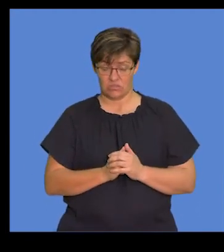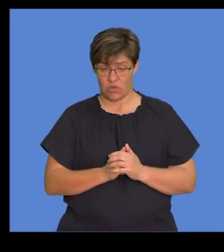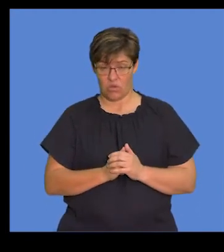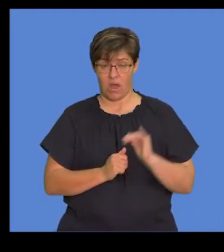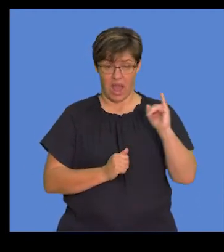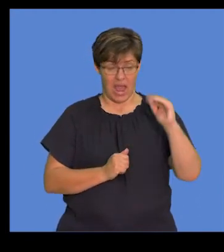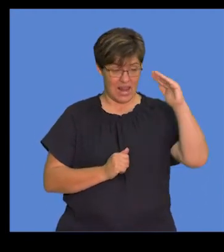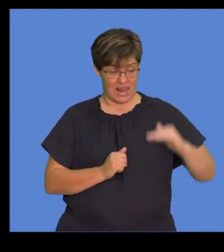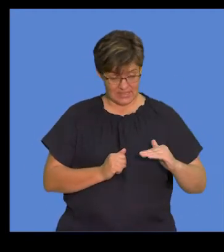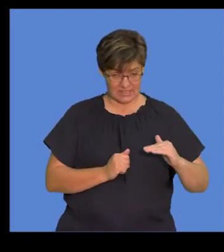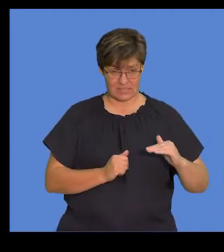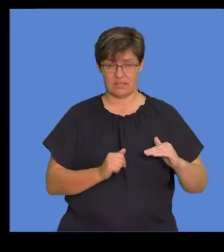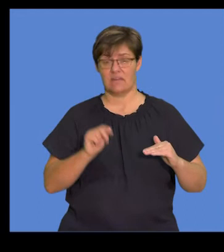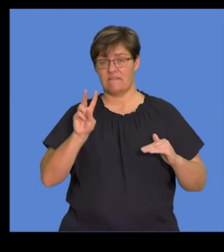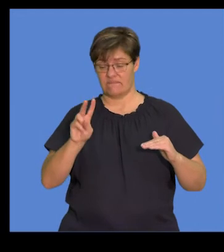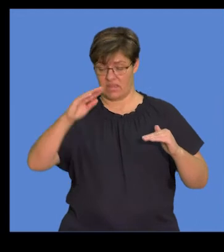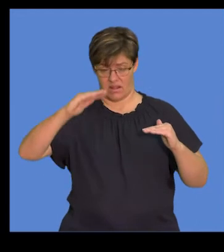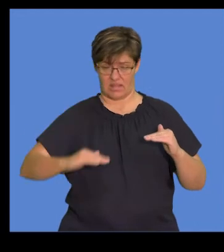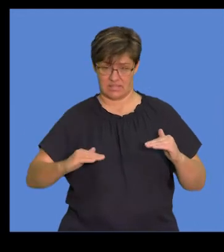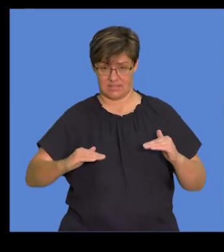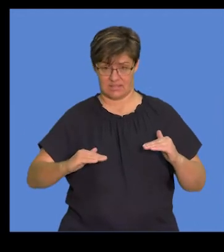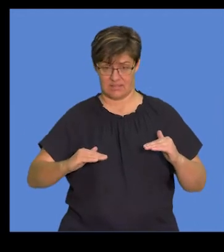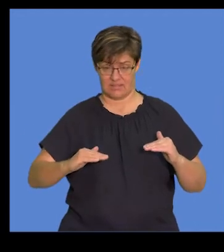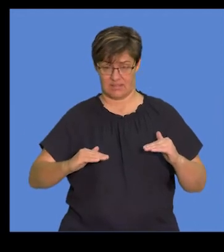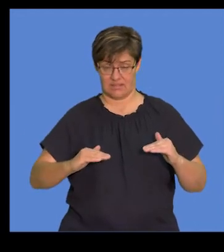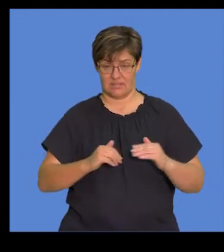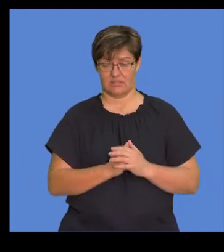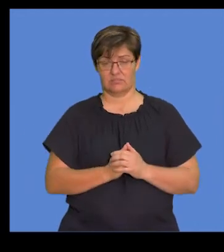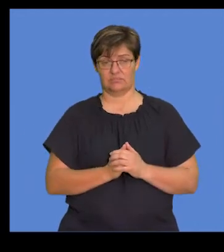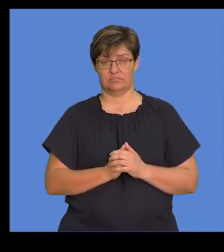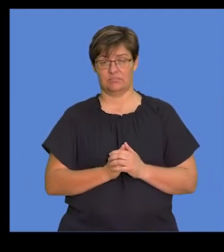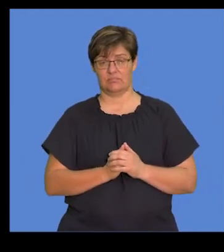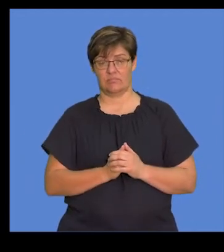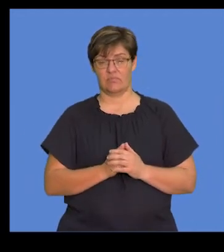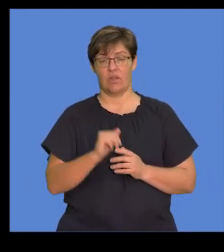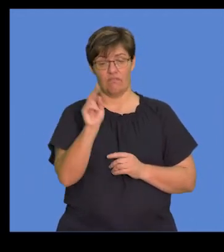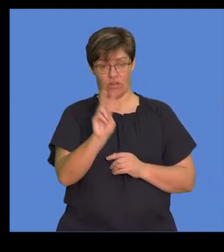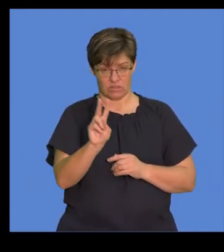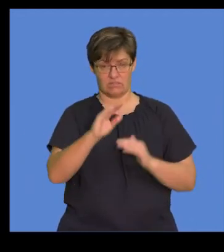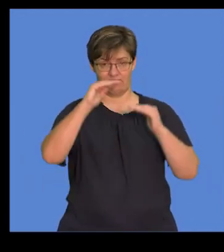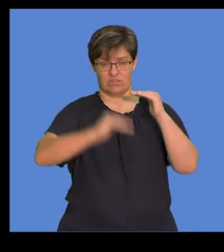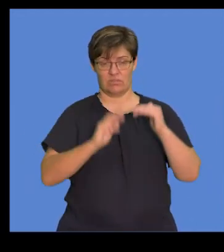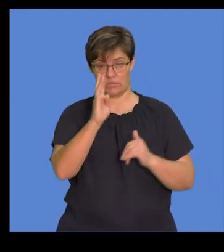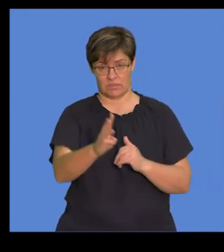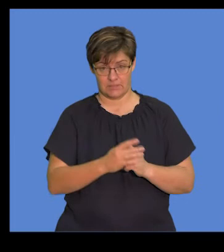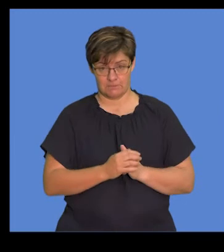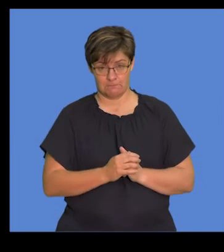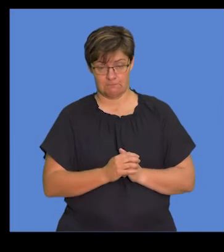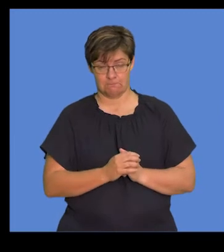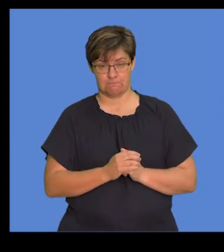Okay, so a decrease in current will be accompanied by a decrease in voltage. So the voltage will